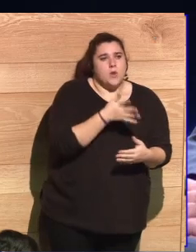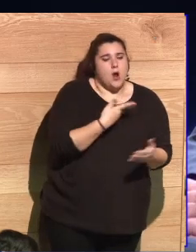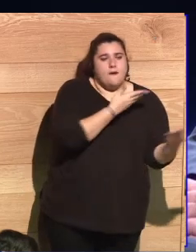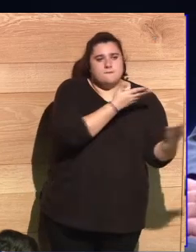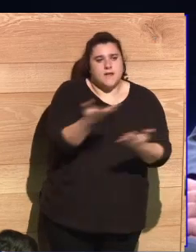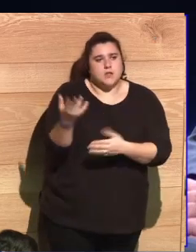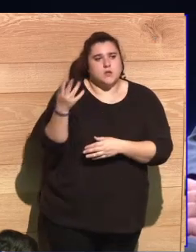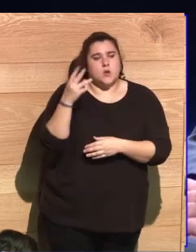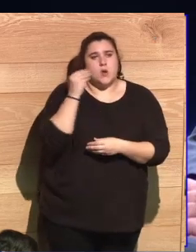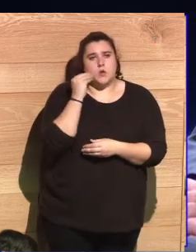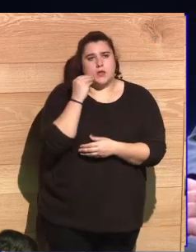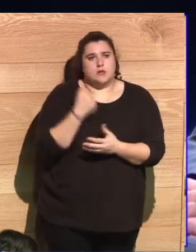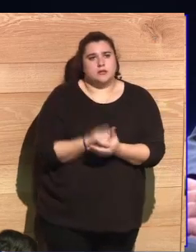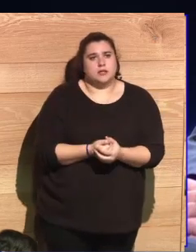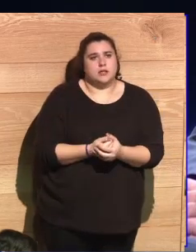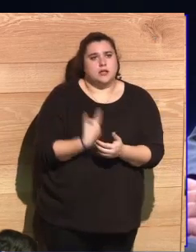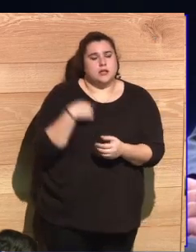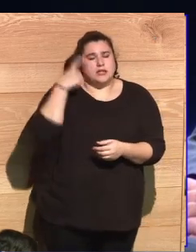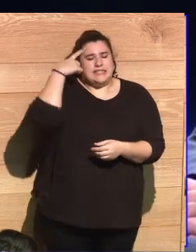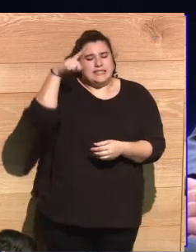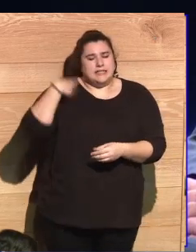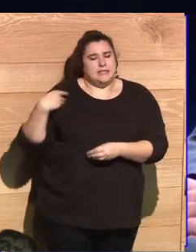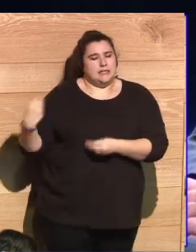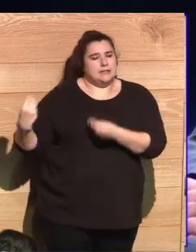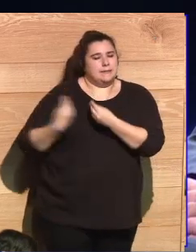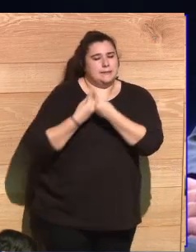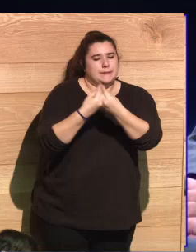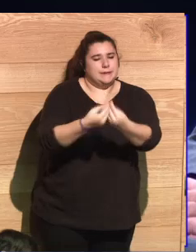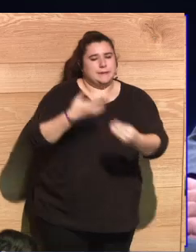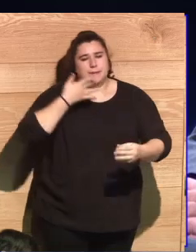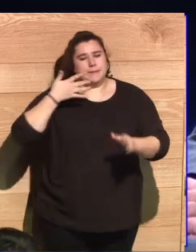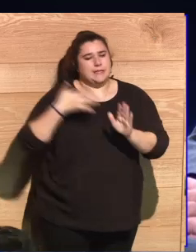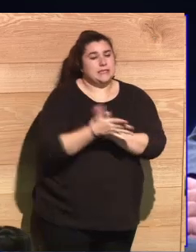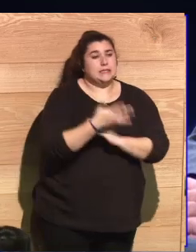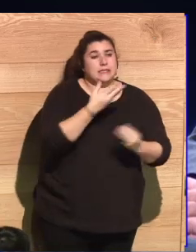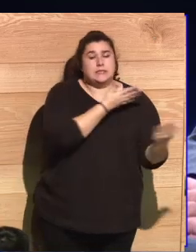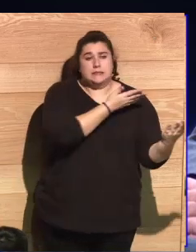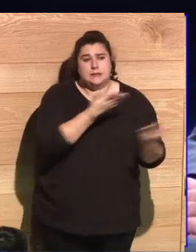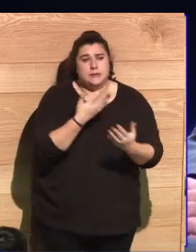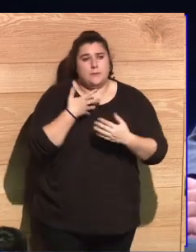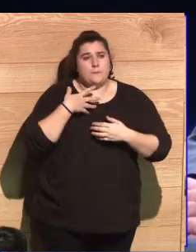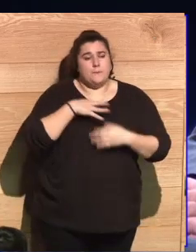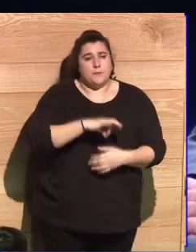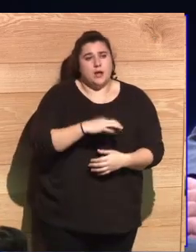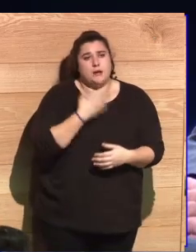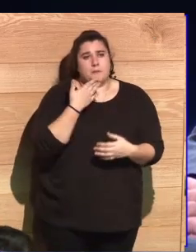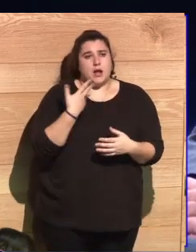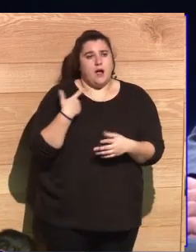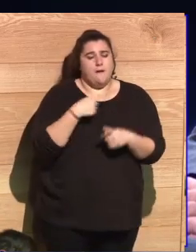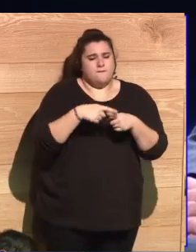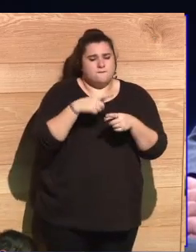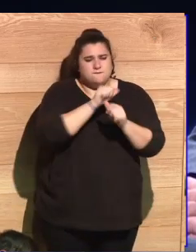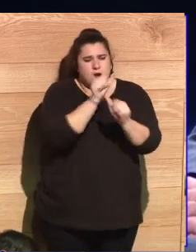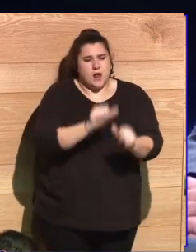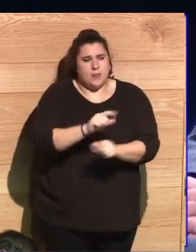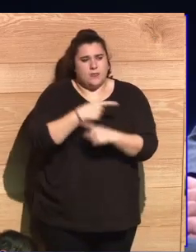that idiot wind. I know that it's always blowing. It can blow because either well,